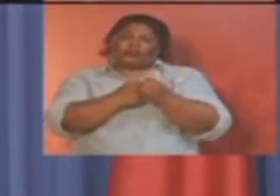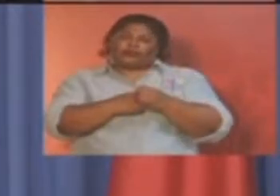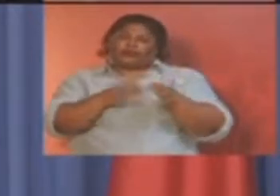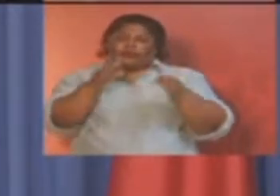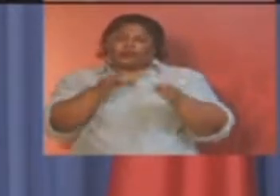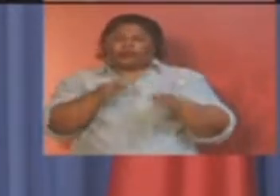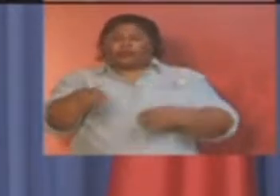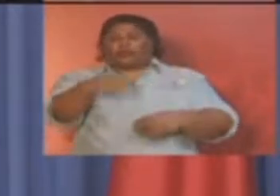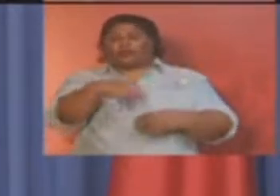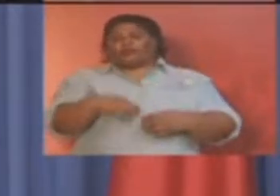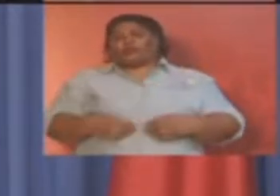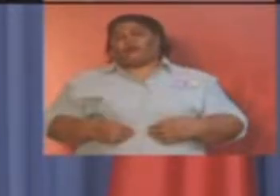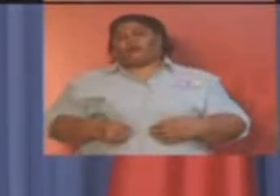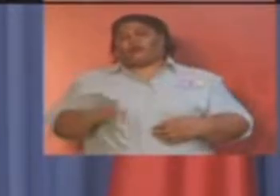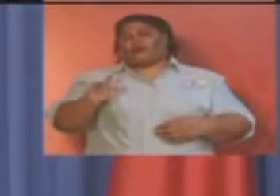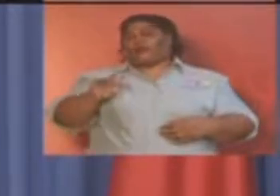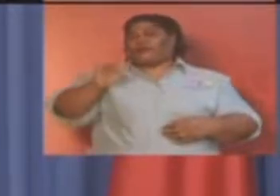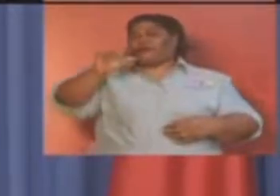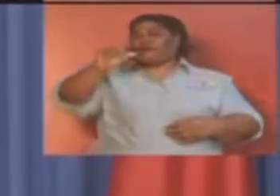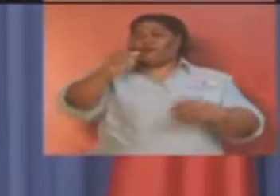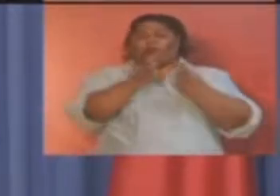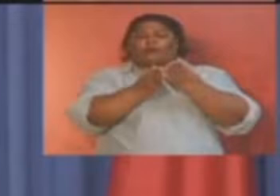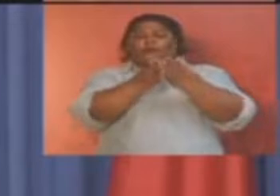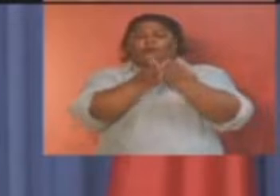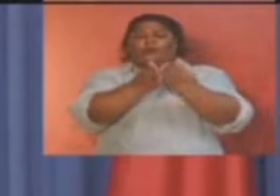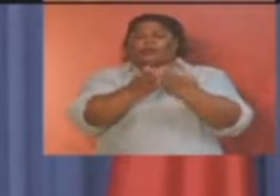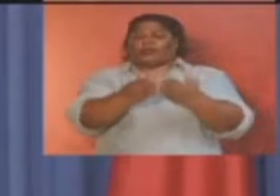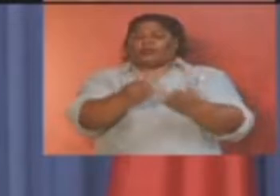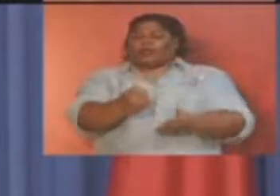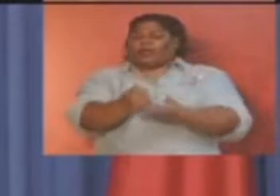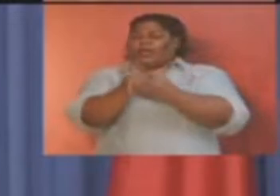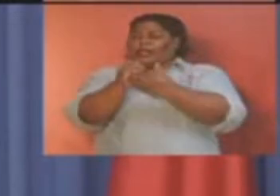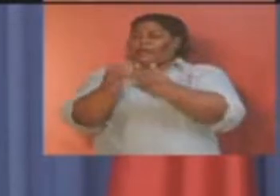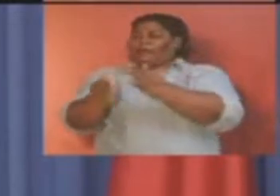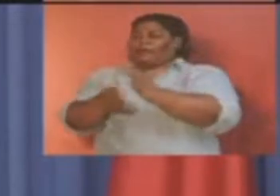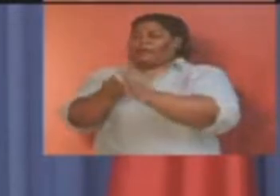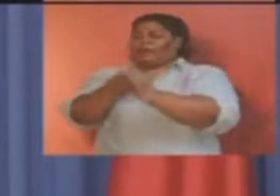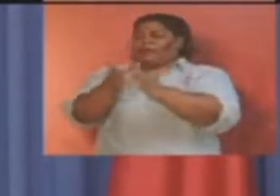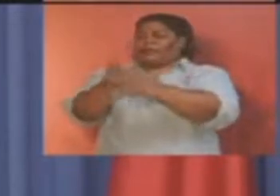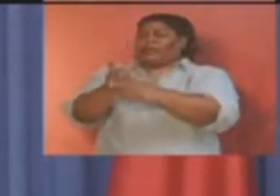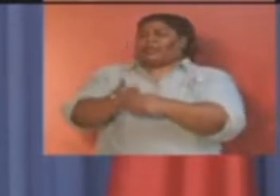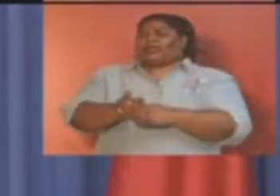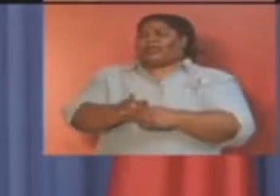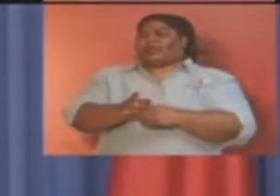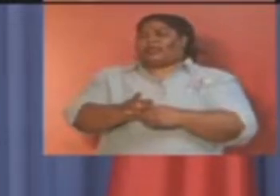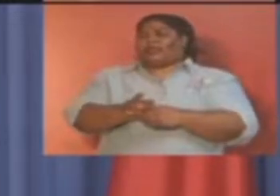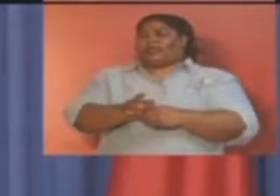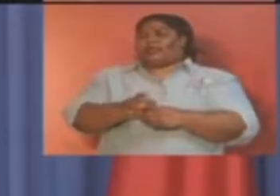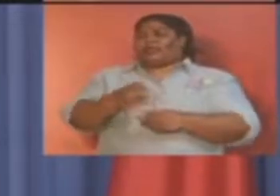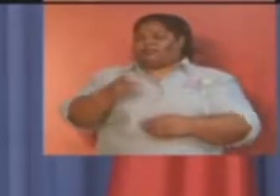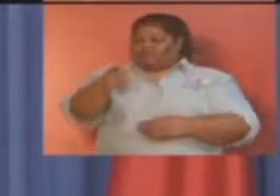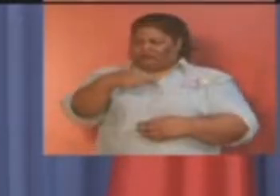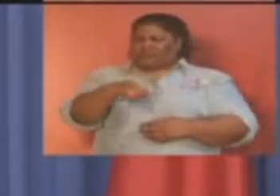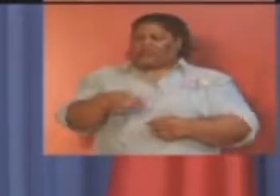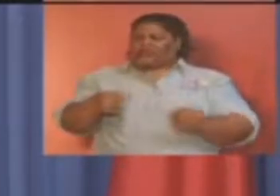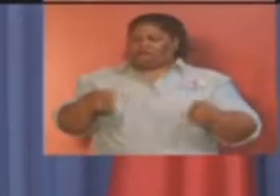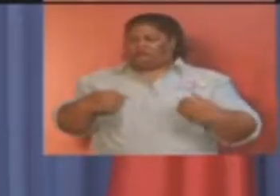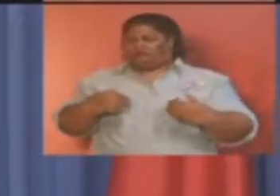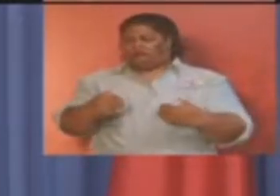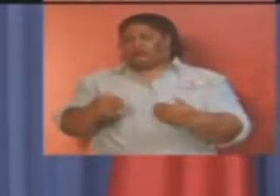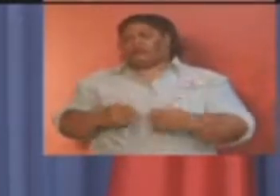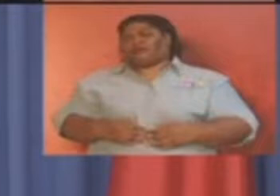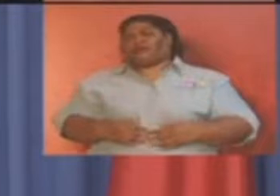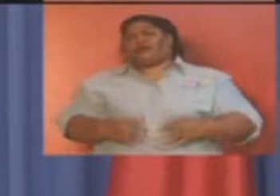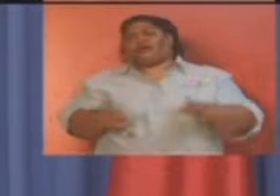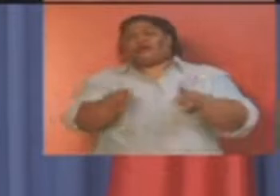aircraft, marine vessels, and those types of things, similar to what we had last year. We'll provide it. Of course, workers supporting